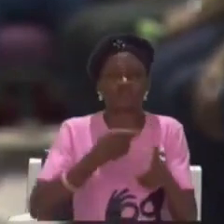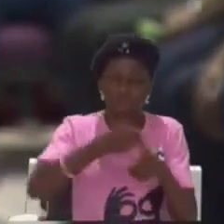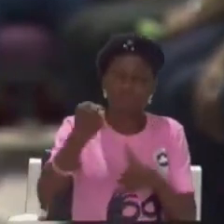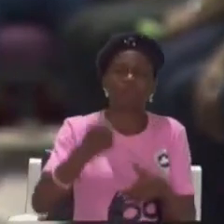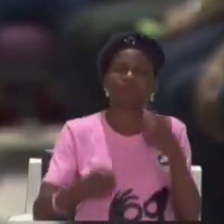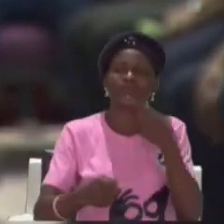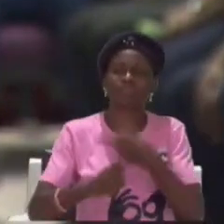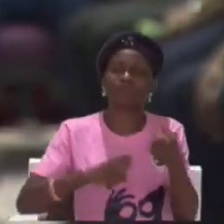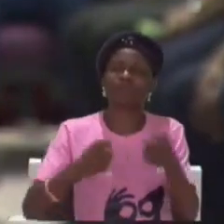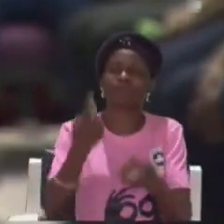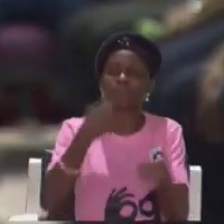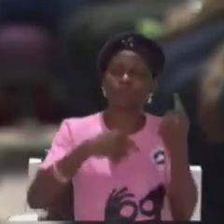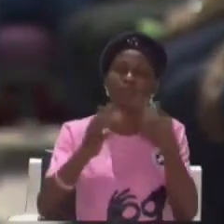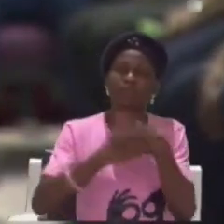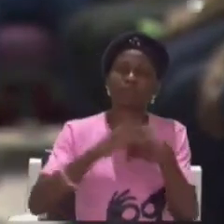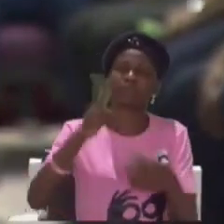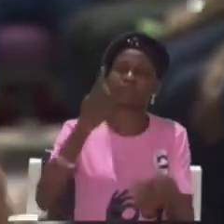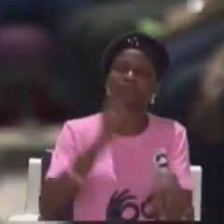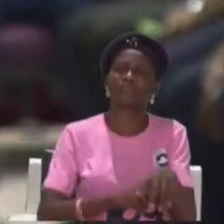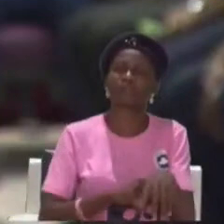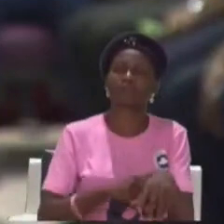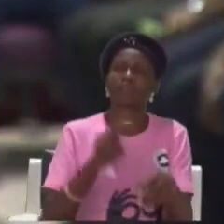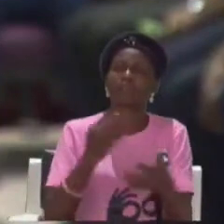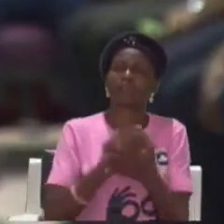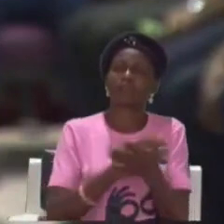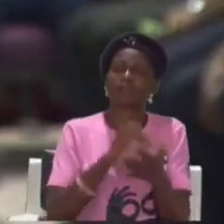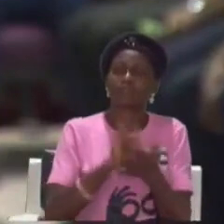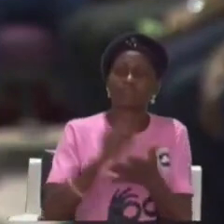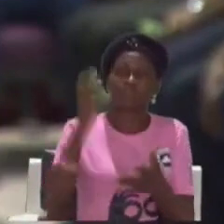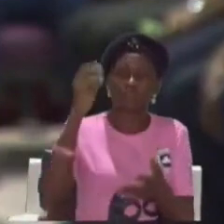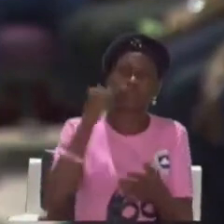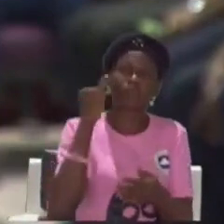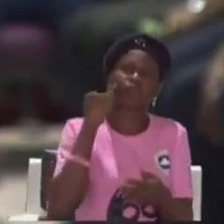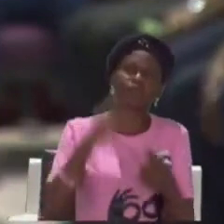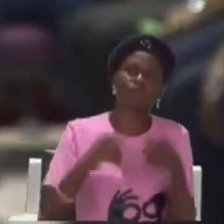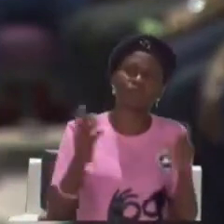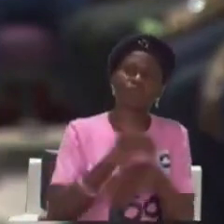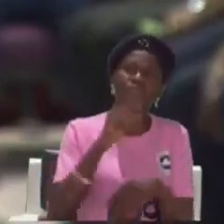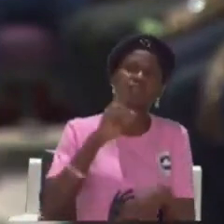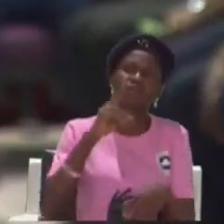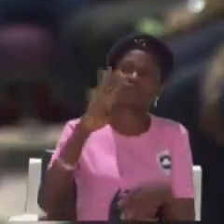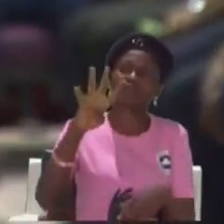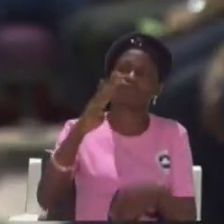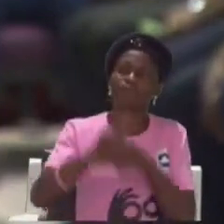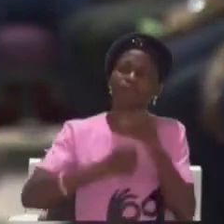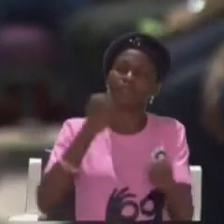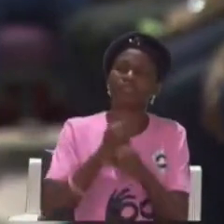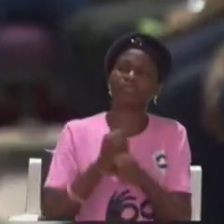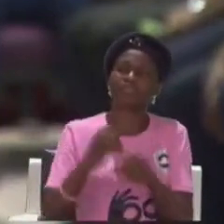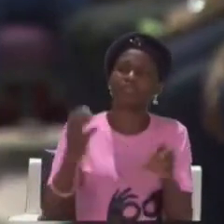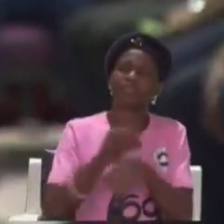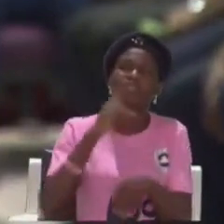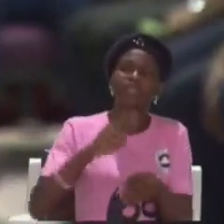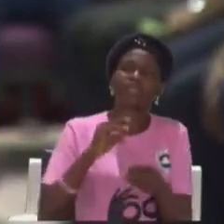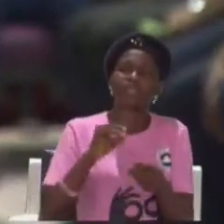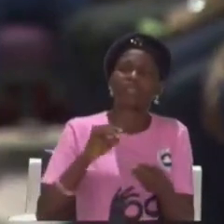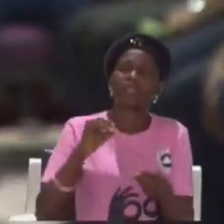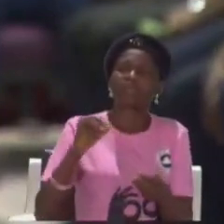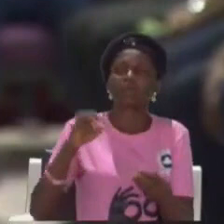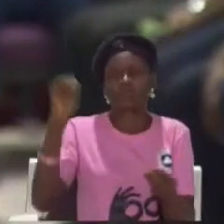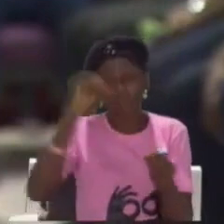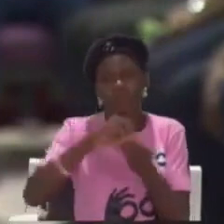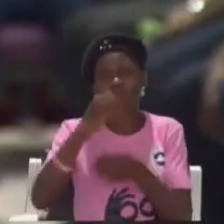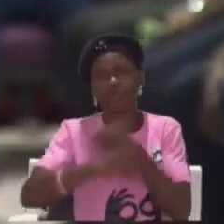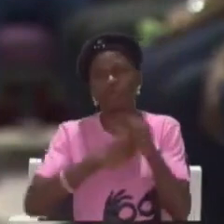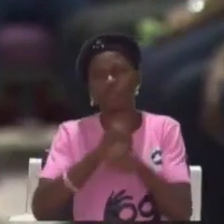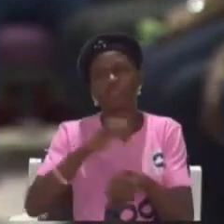again. A course that was to take me just 4 years took me extra years. At